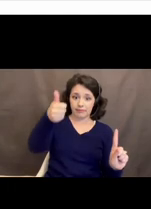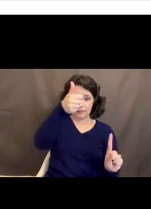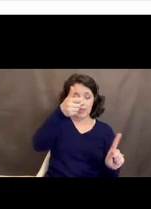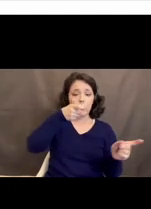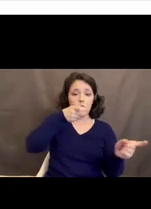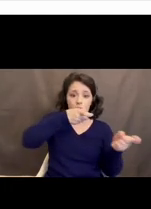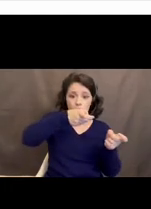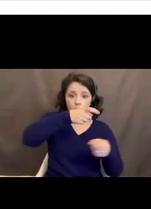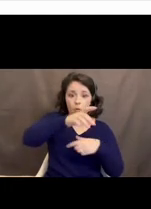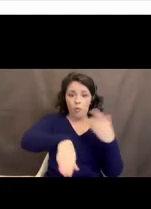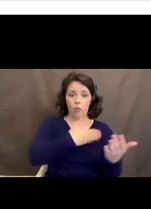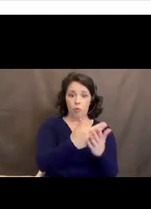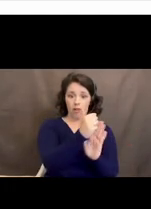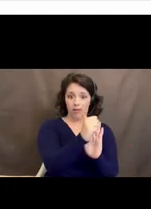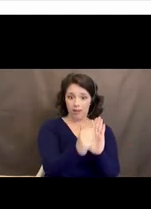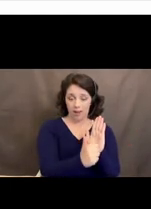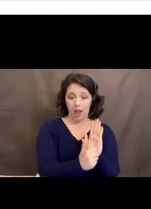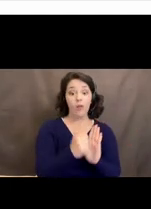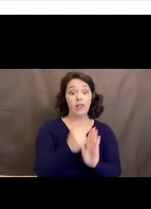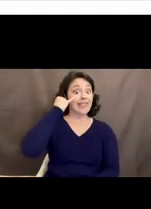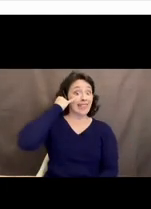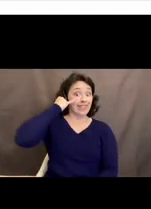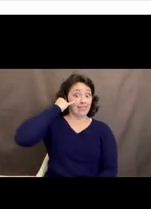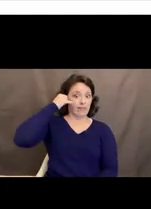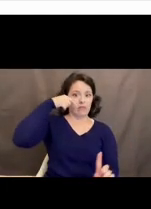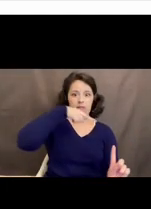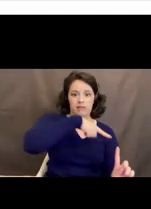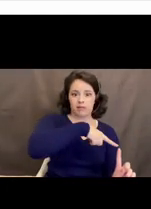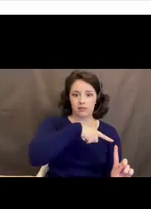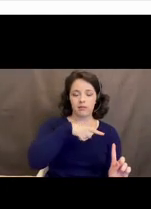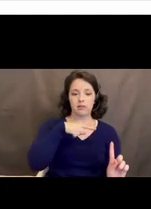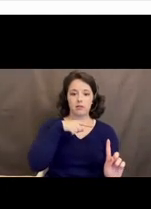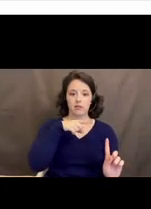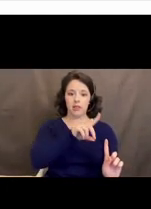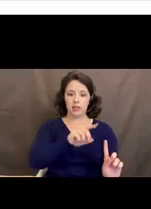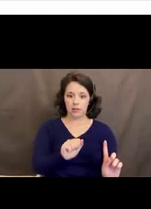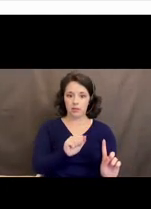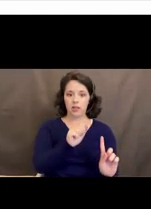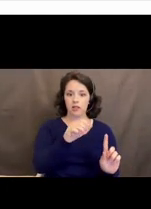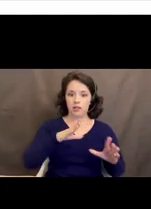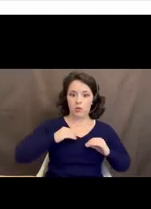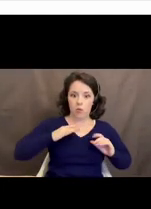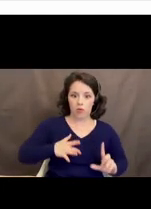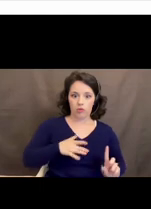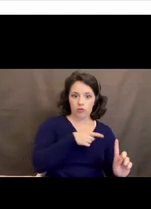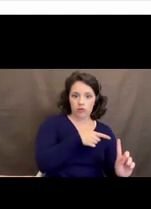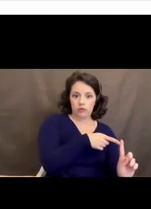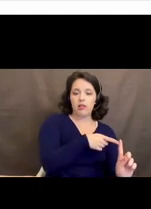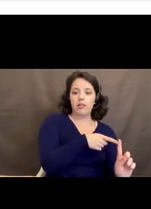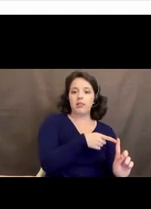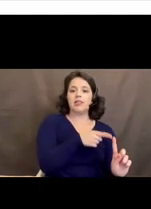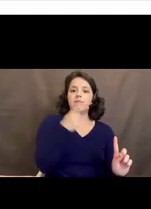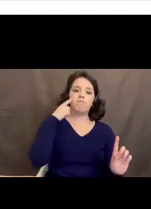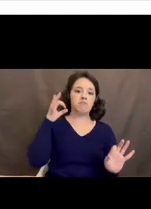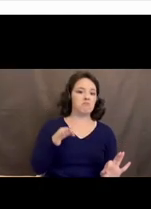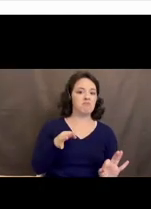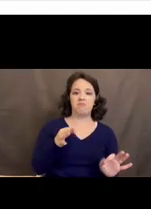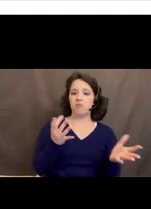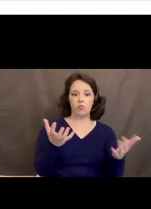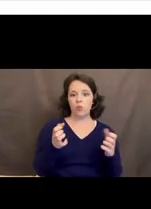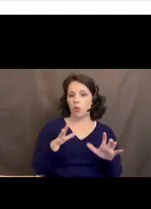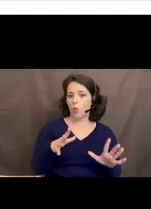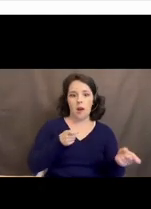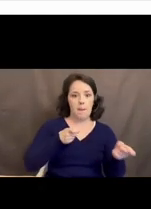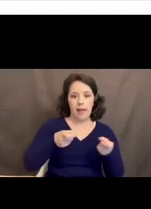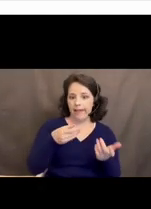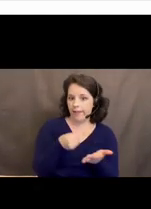account if the account owner cannot manage it or chooses not to manage it, and